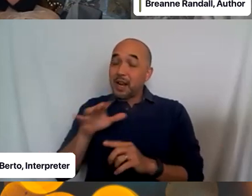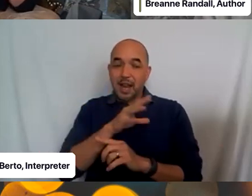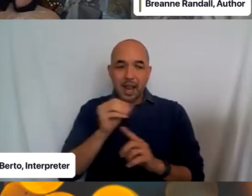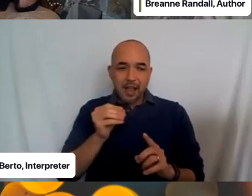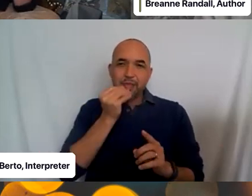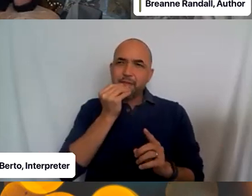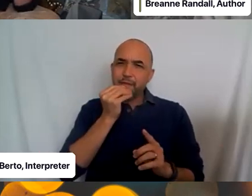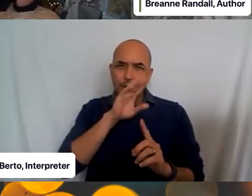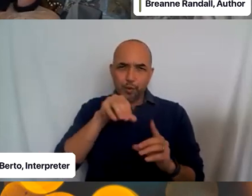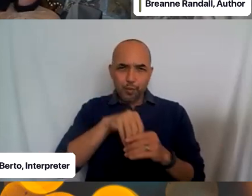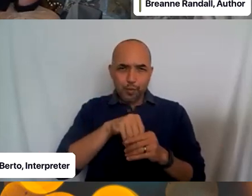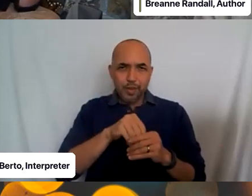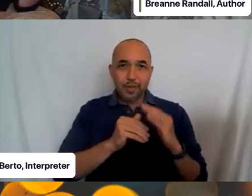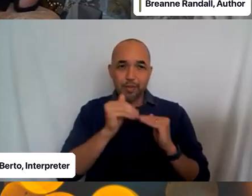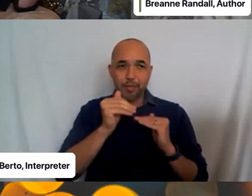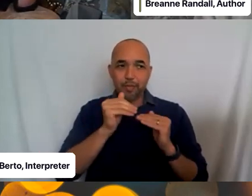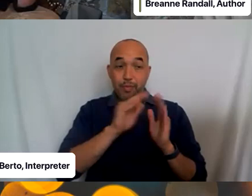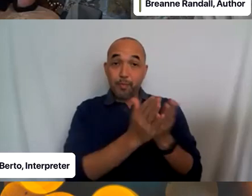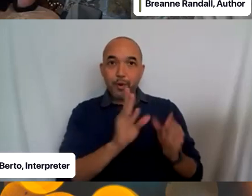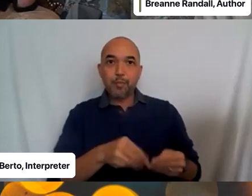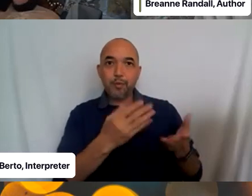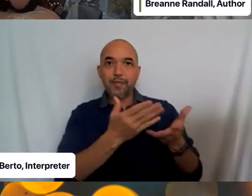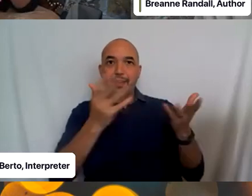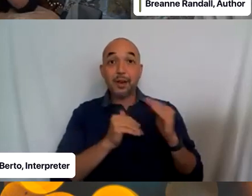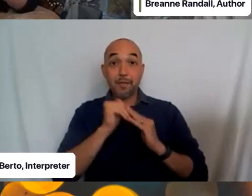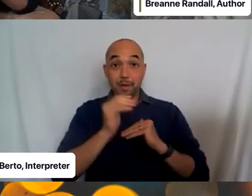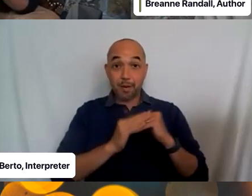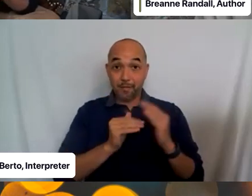wondering, I know for me and our family, there are certain